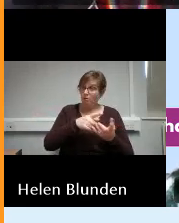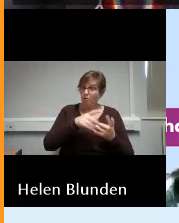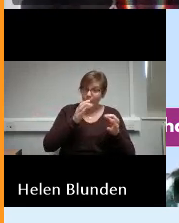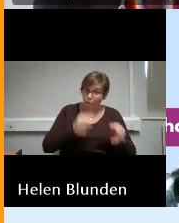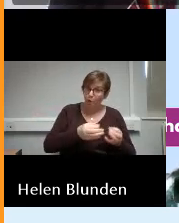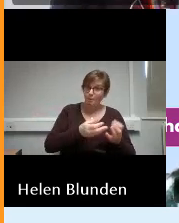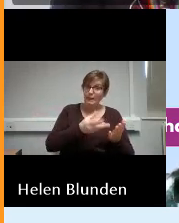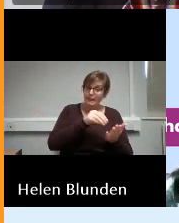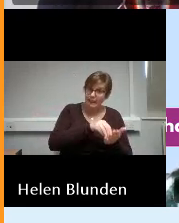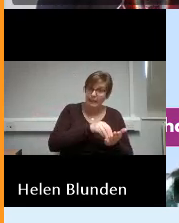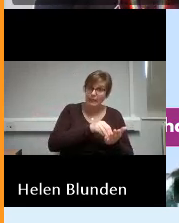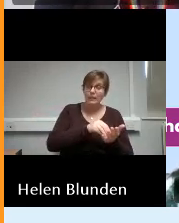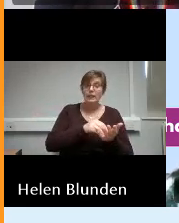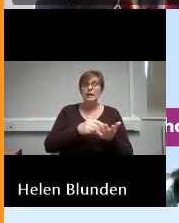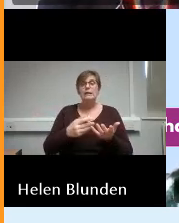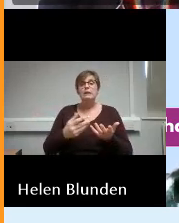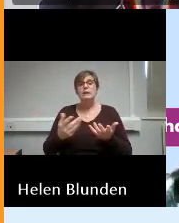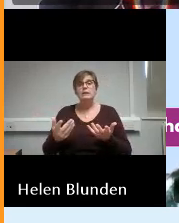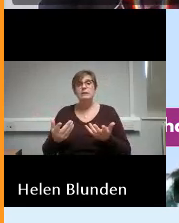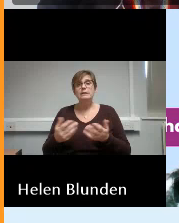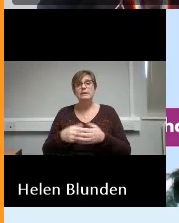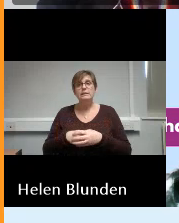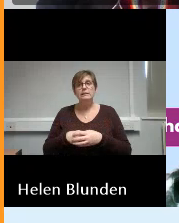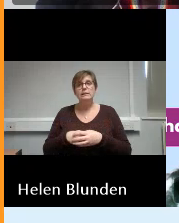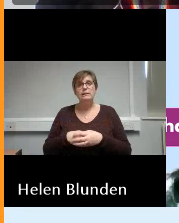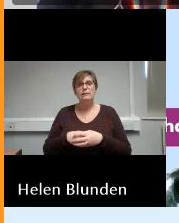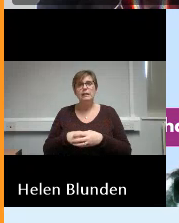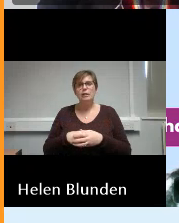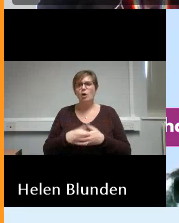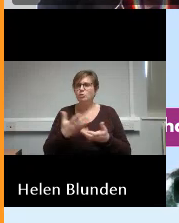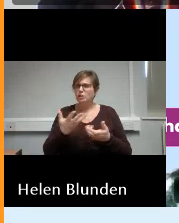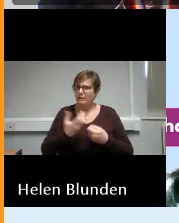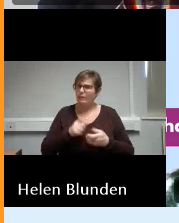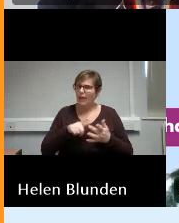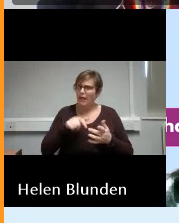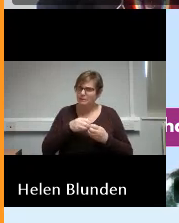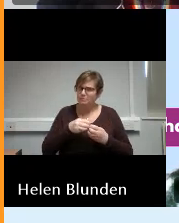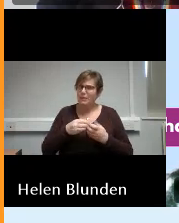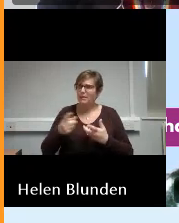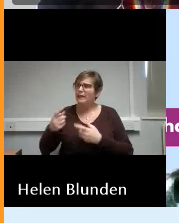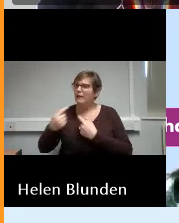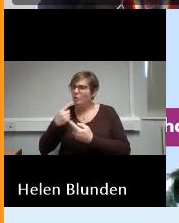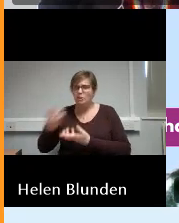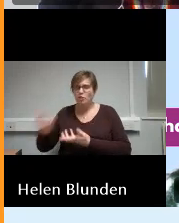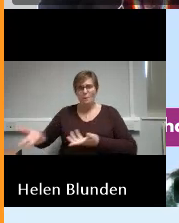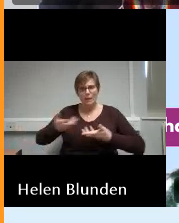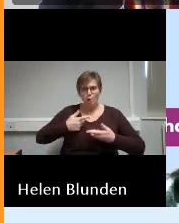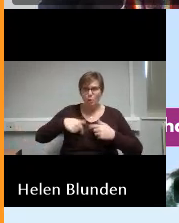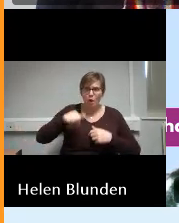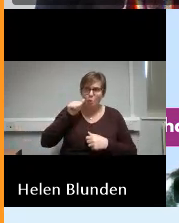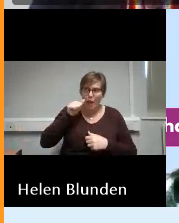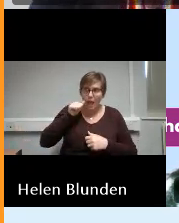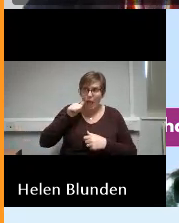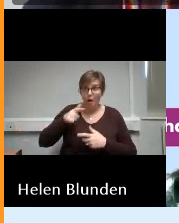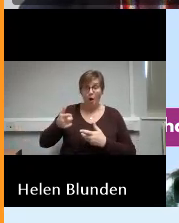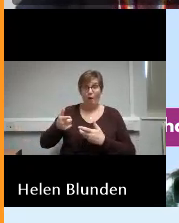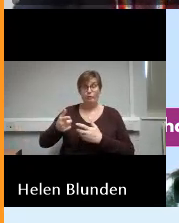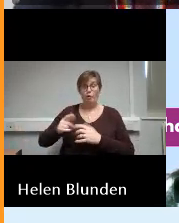who aren't waiting well, and are we receiving that in the ICB? Is it been fed through? Are we aware of the kind of scale of